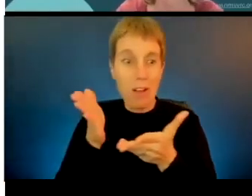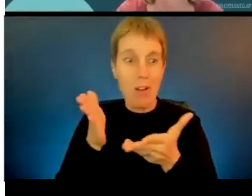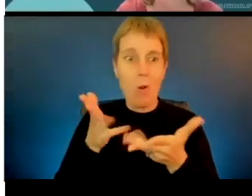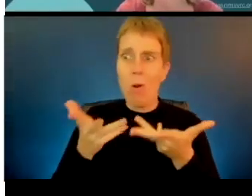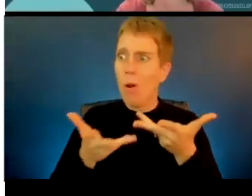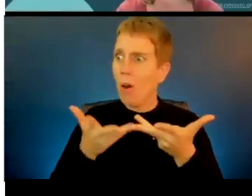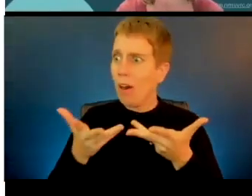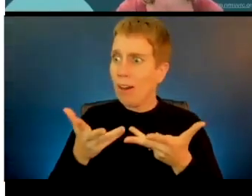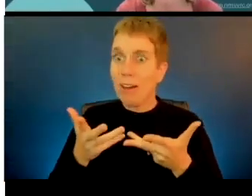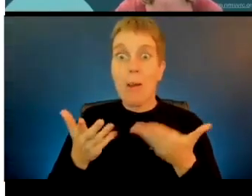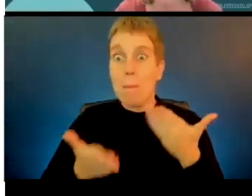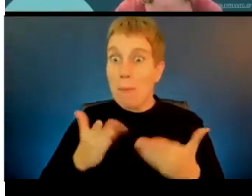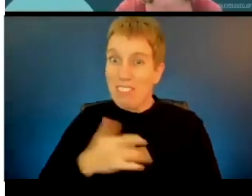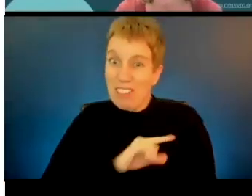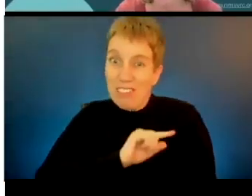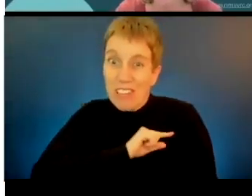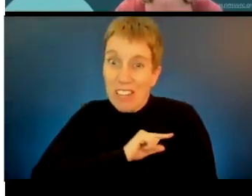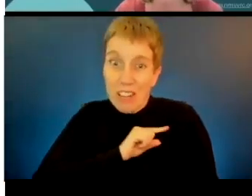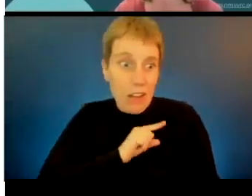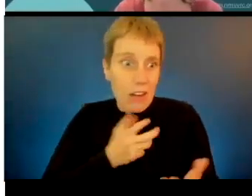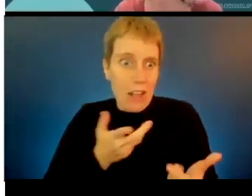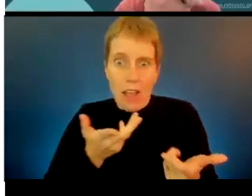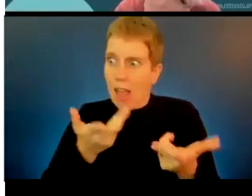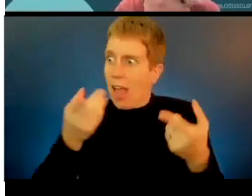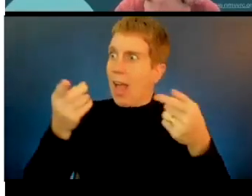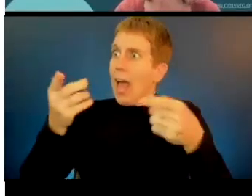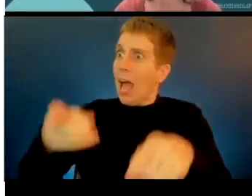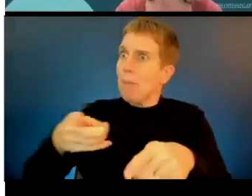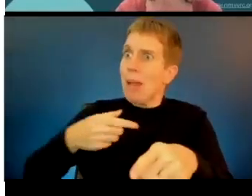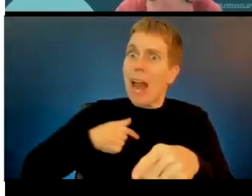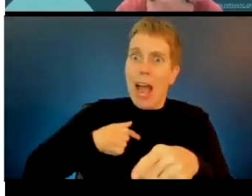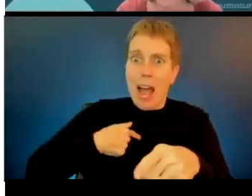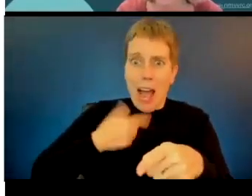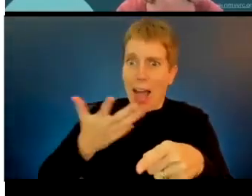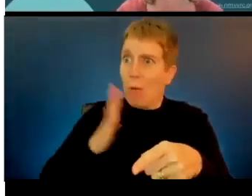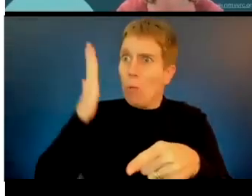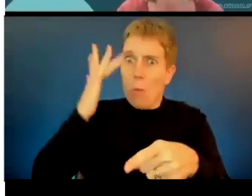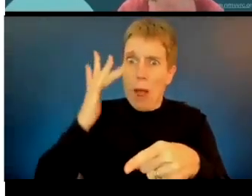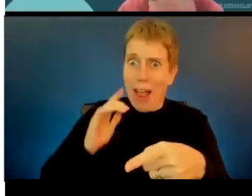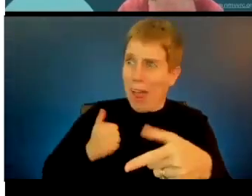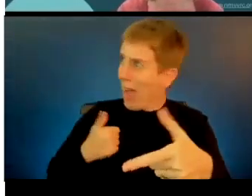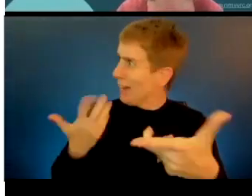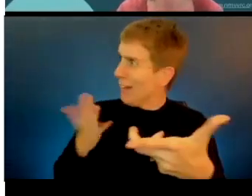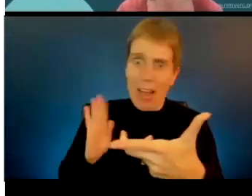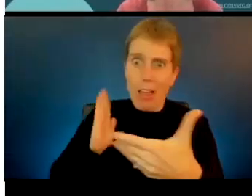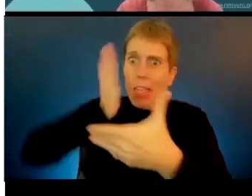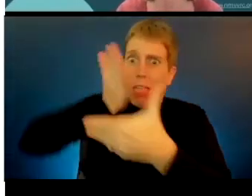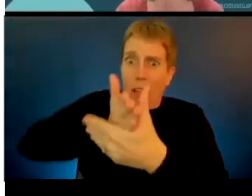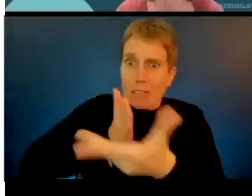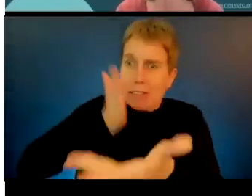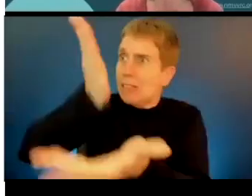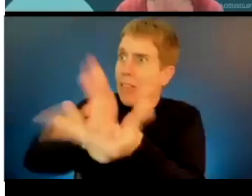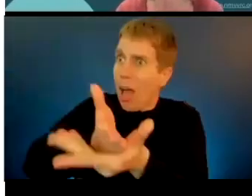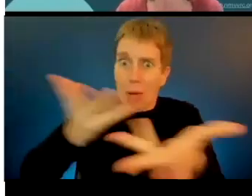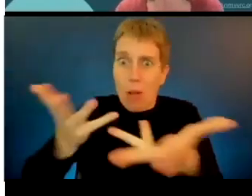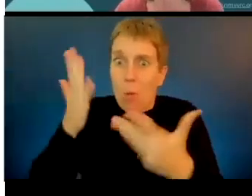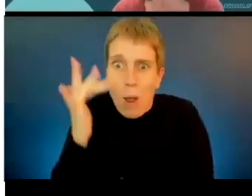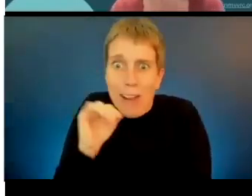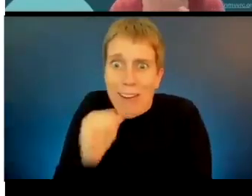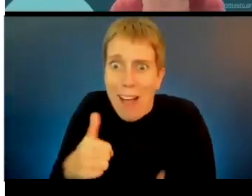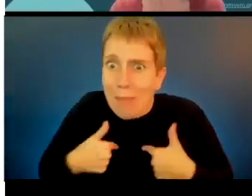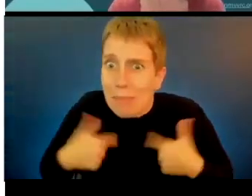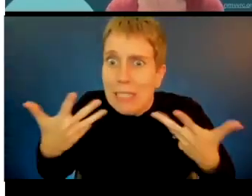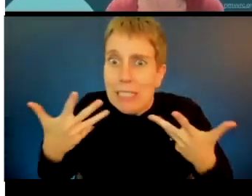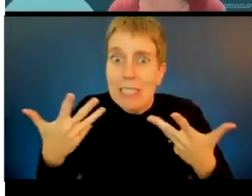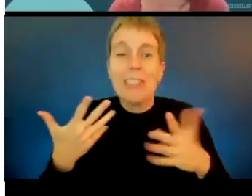have done something to prevent the event. And that latter point is particularly common and salient among teens because